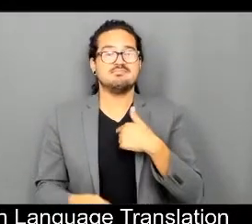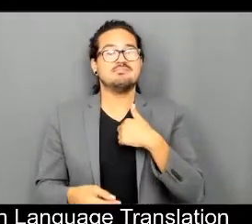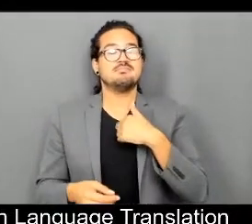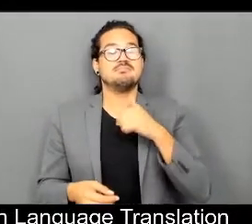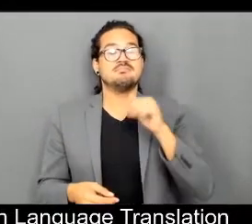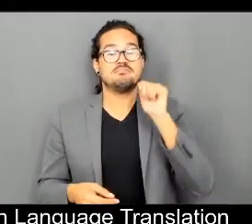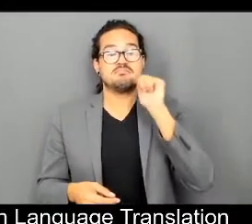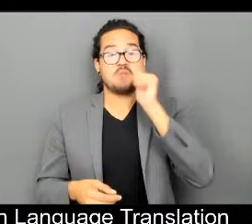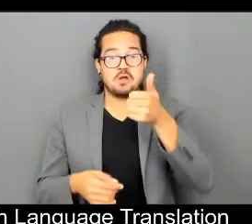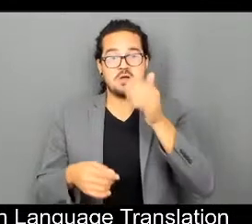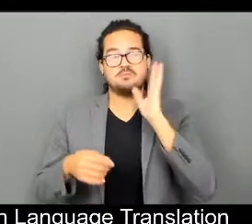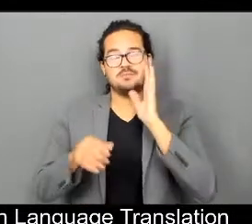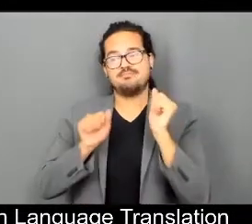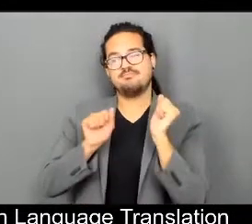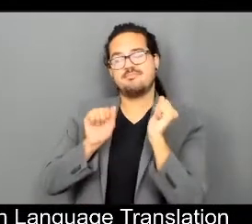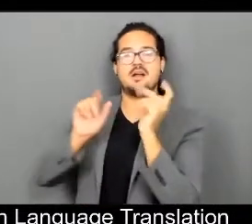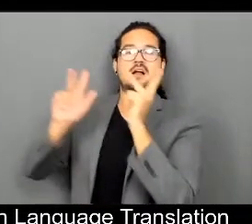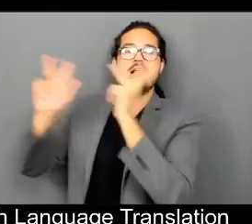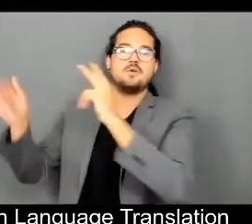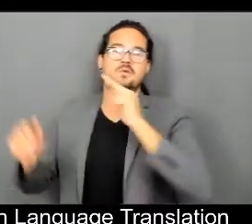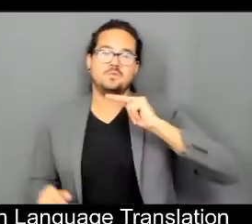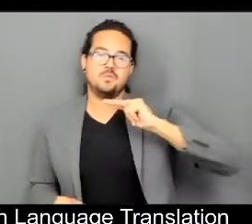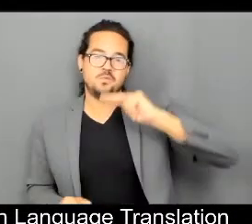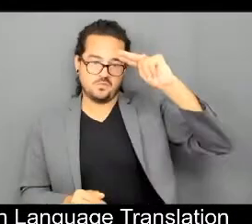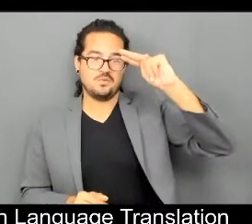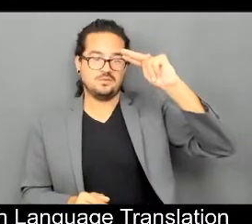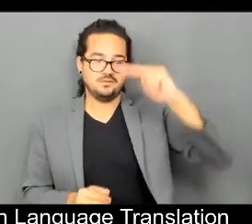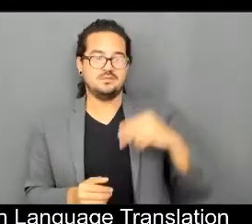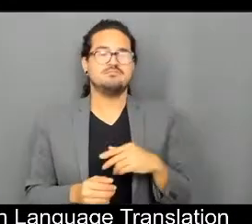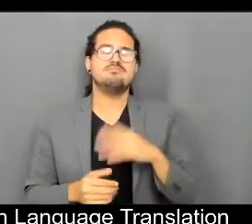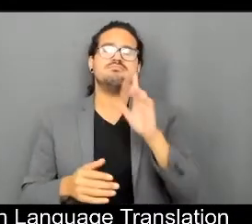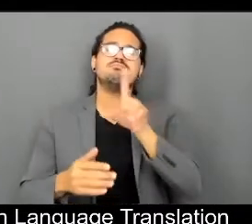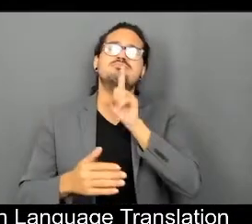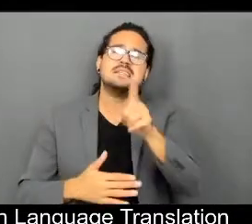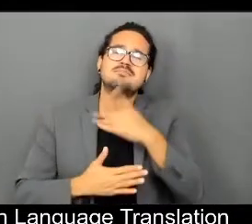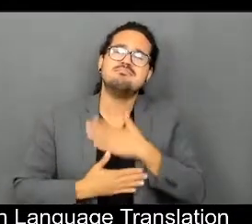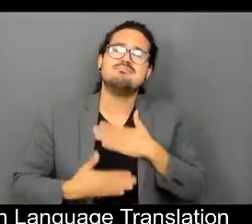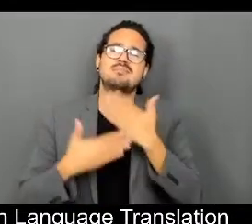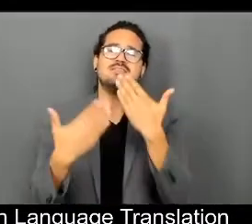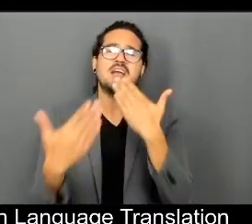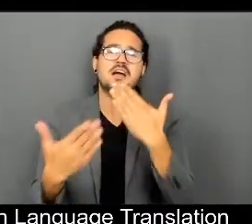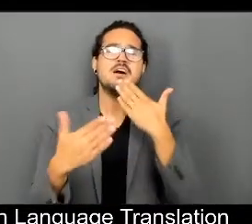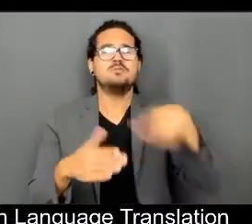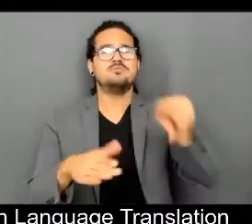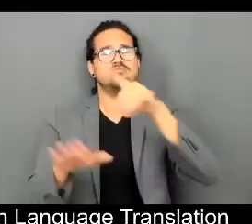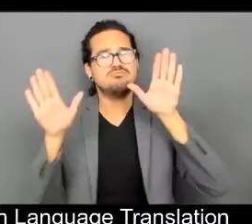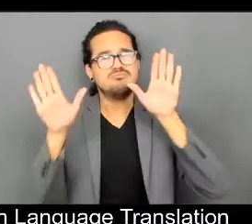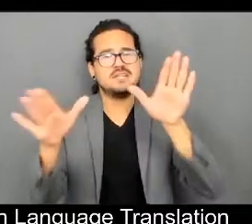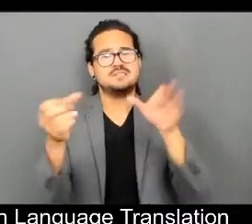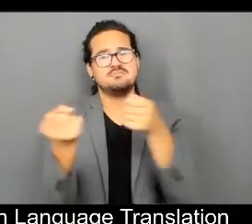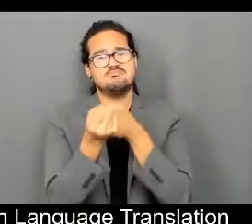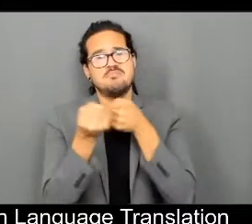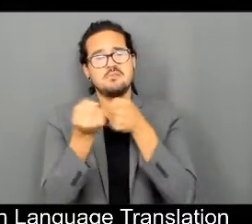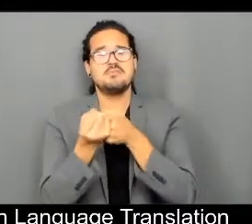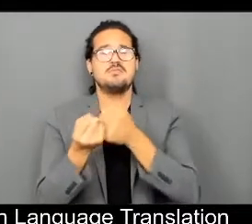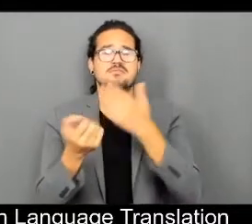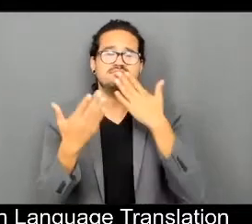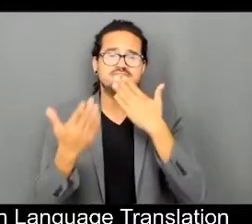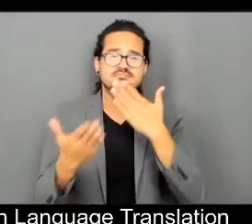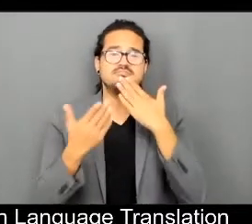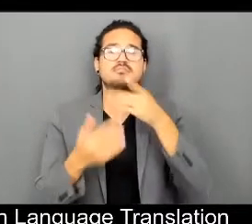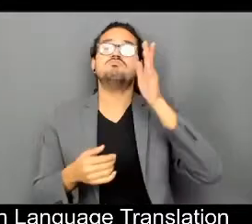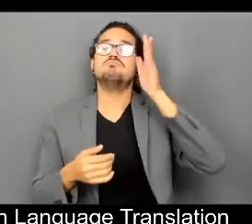support for the team. And in the future, you'll be probably either hearing from one or two folks, the counterparts that are coming to replace